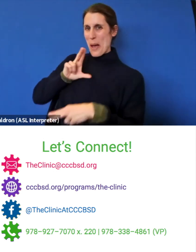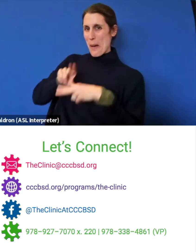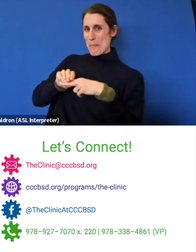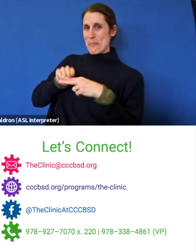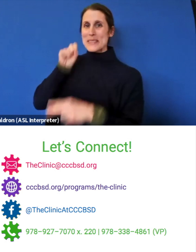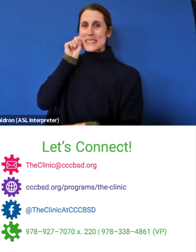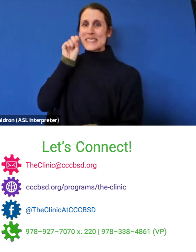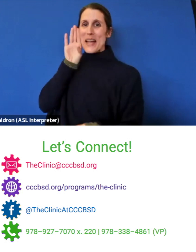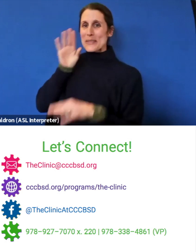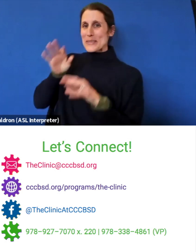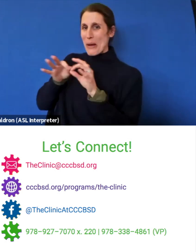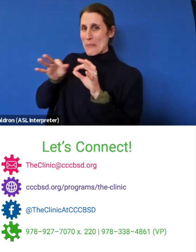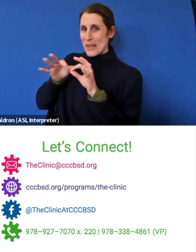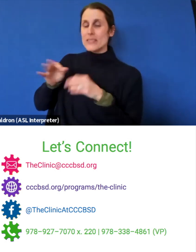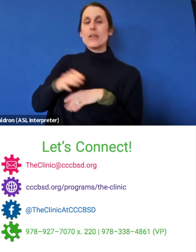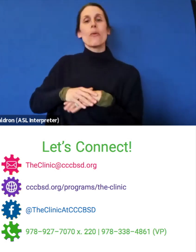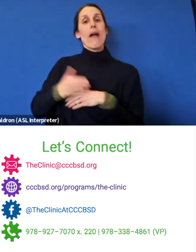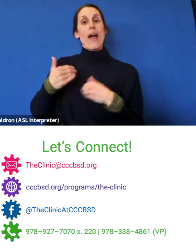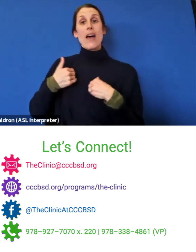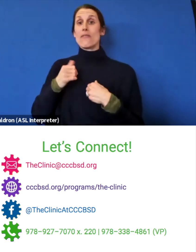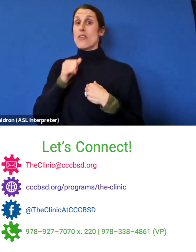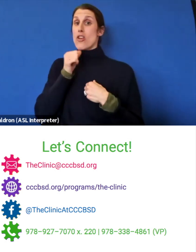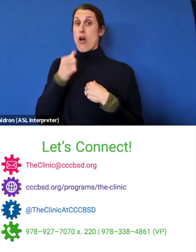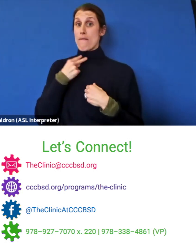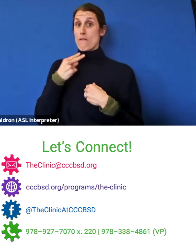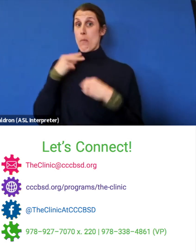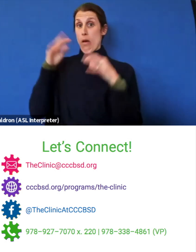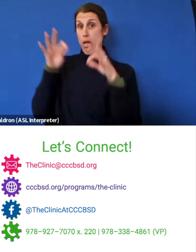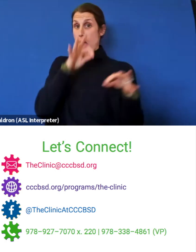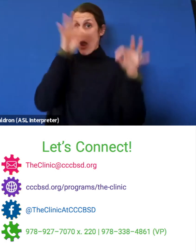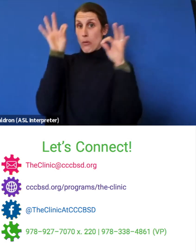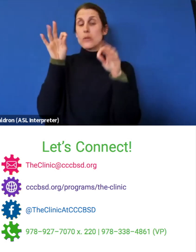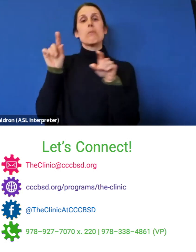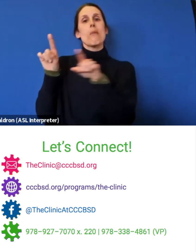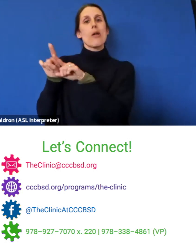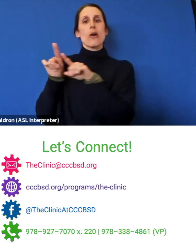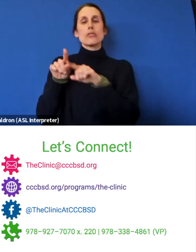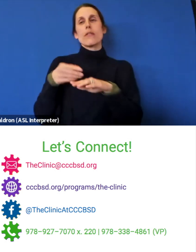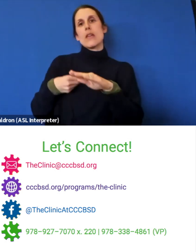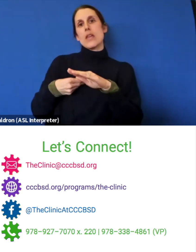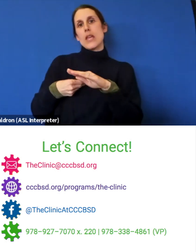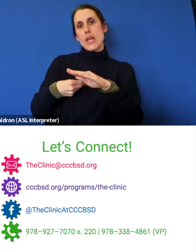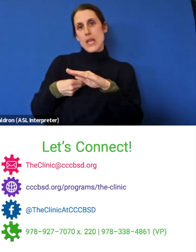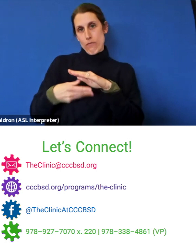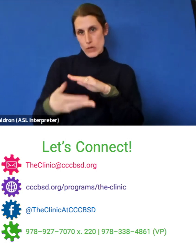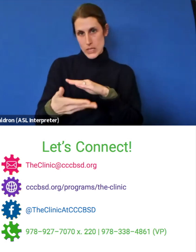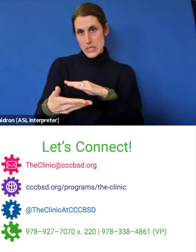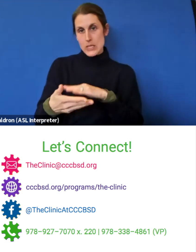nonverbal eye rolls, there's also the inference that one can make when you hear mom, which is very different than